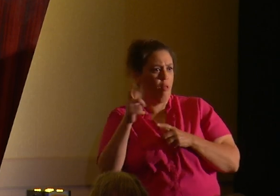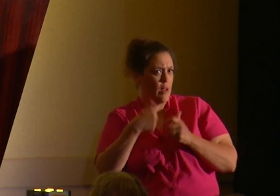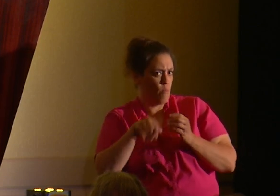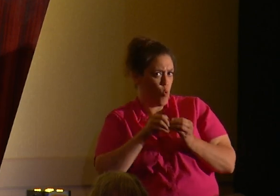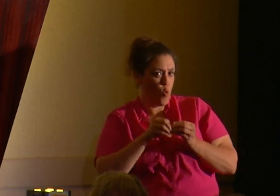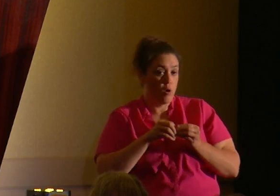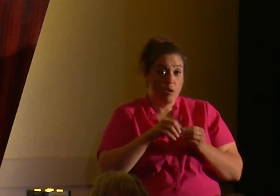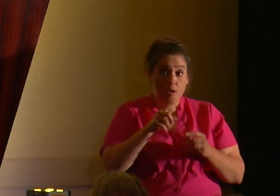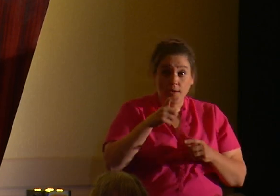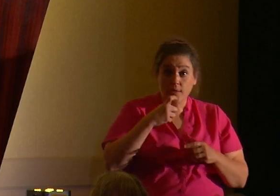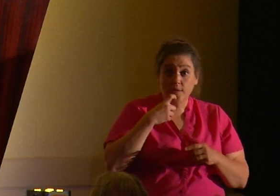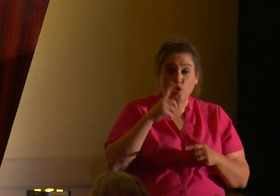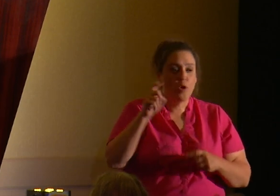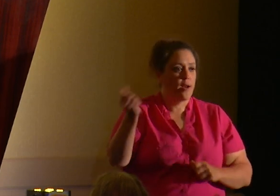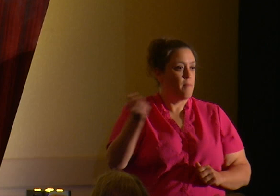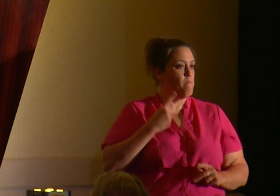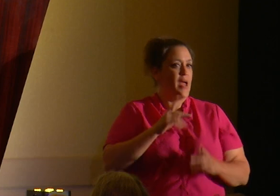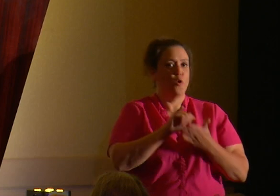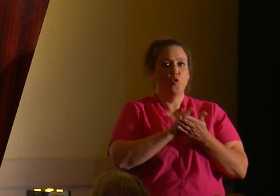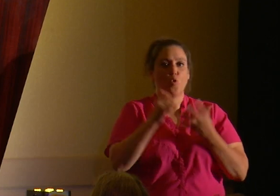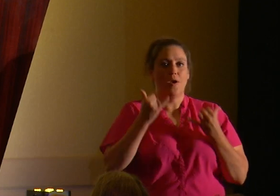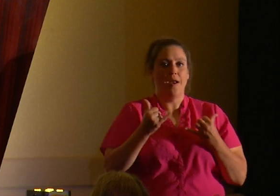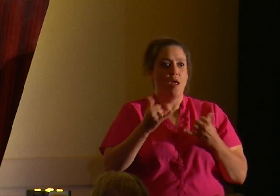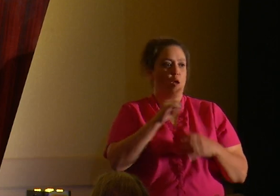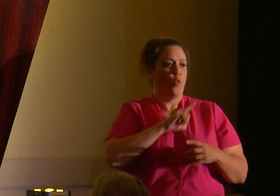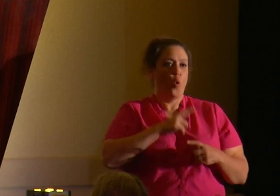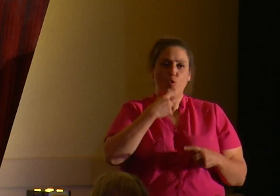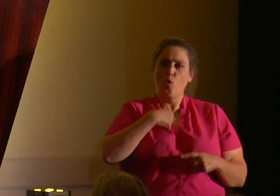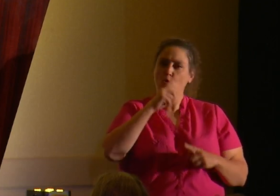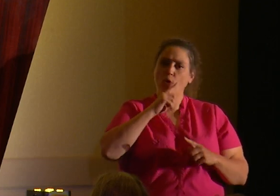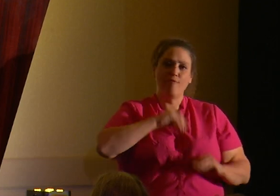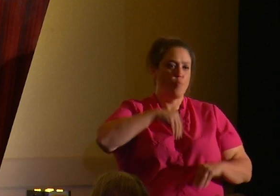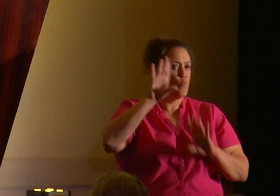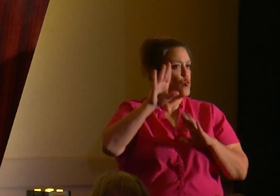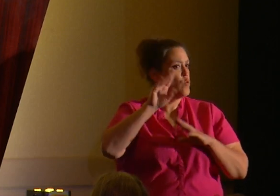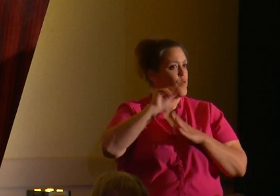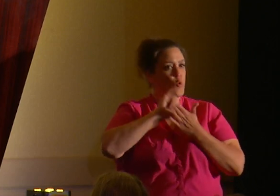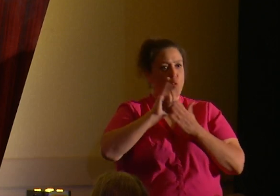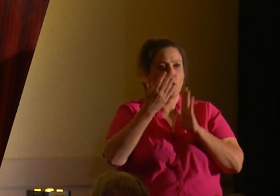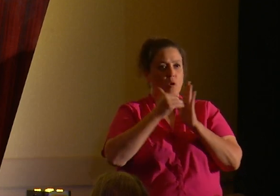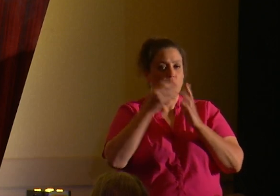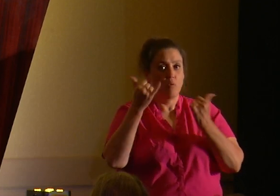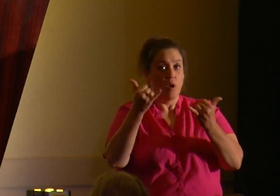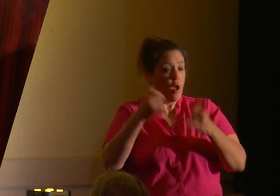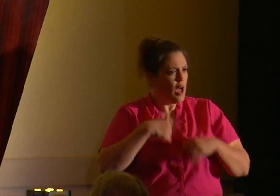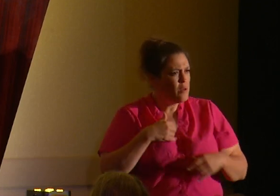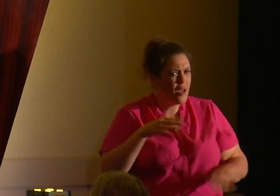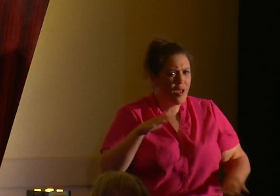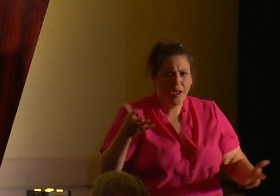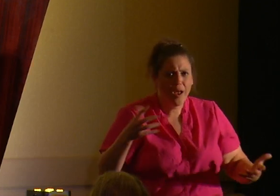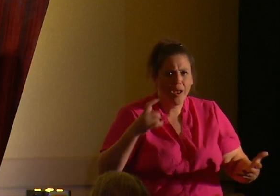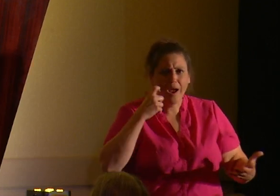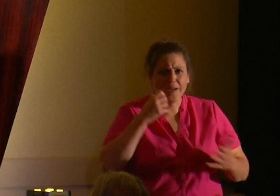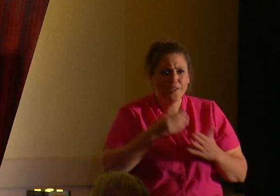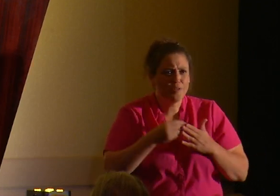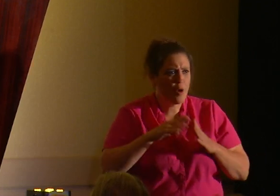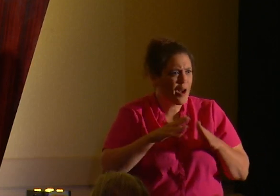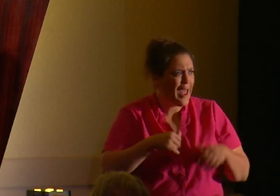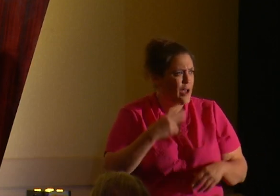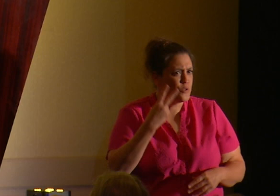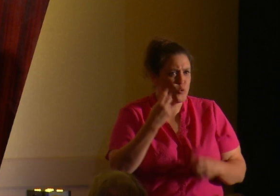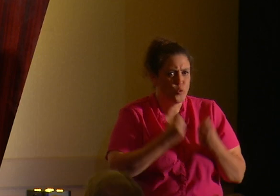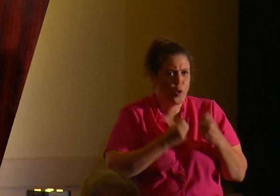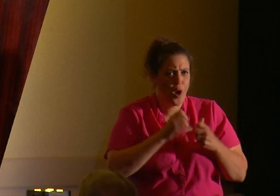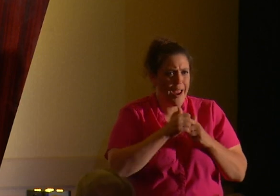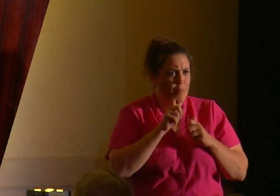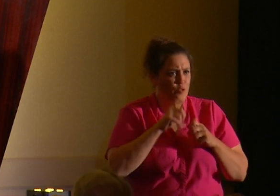like, you got to move back to New York right now. The Lord is telling me you have to move back to New York. And I was like, dude, I just bought a house and two cars, man. How am I supposed to do